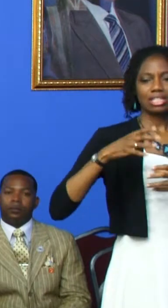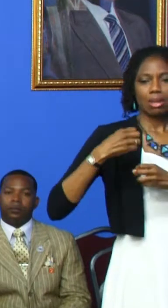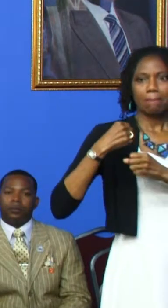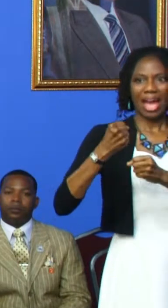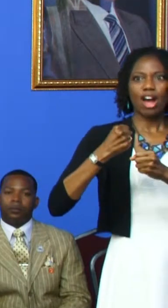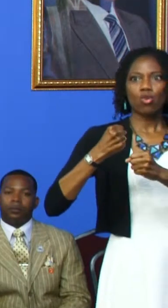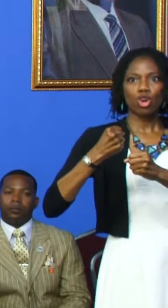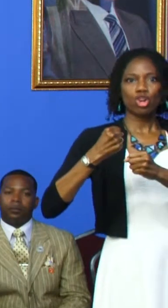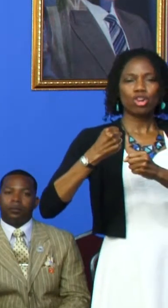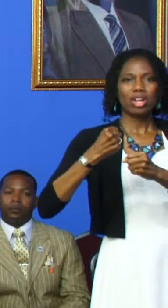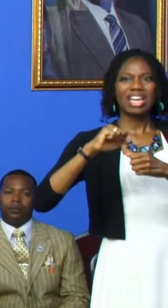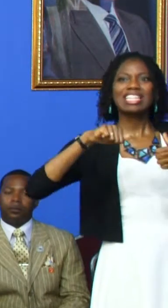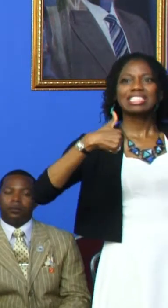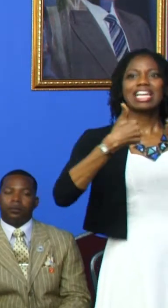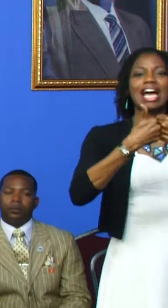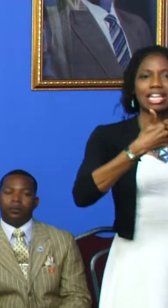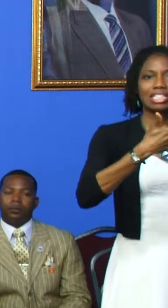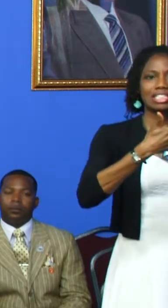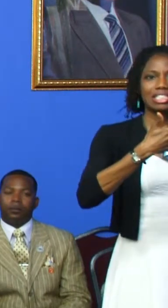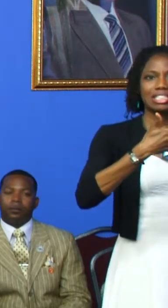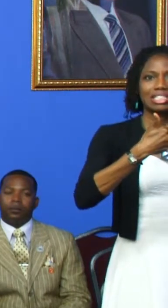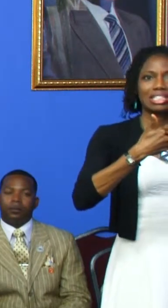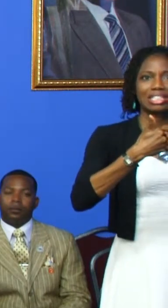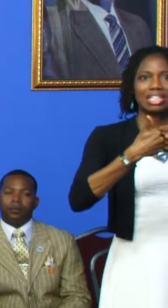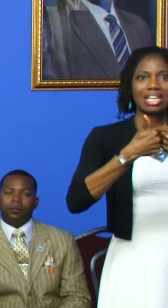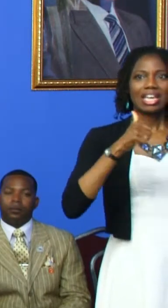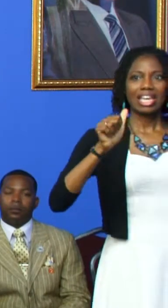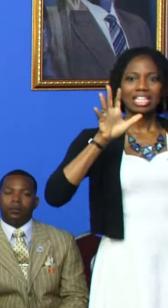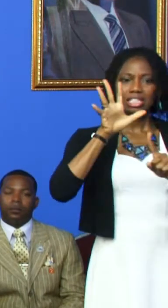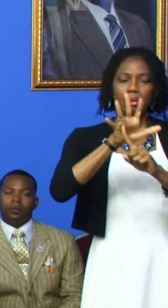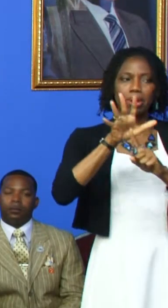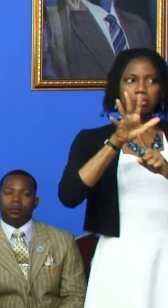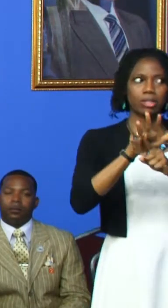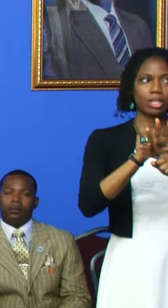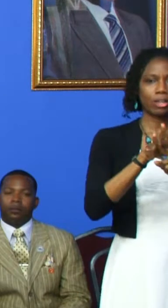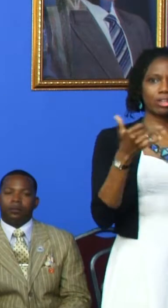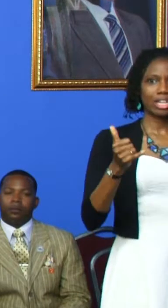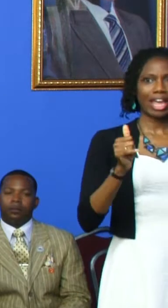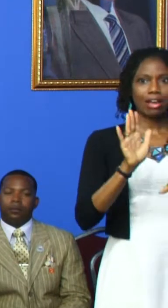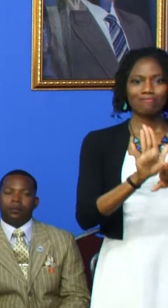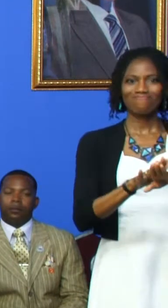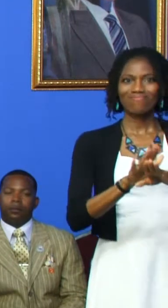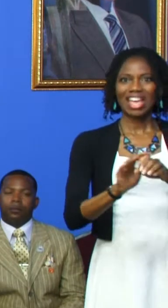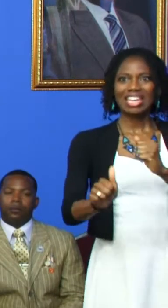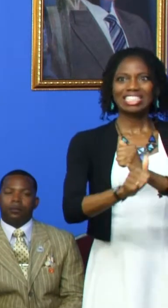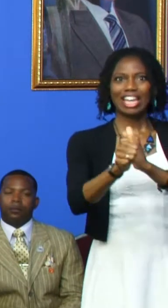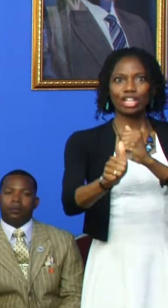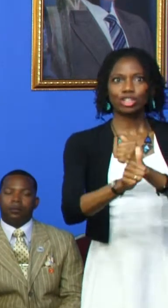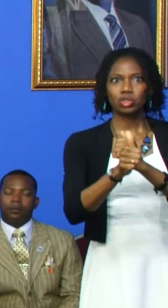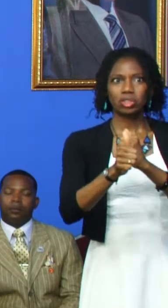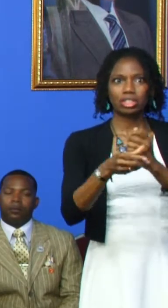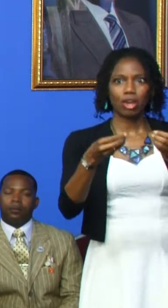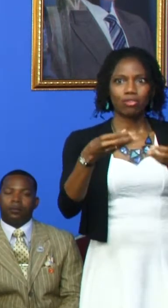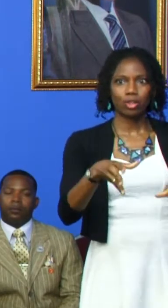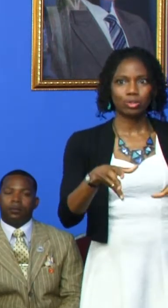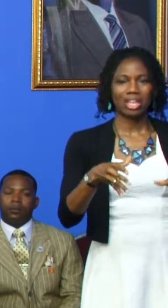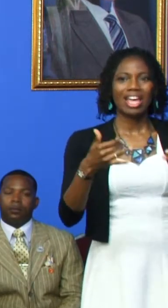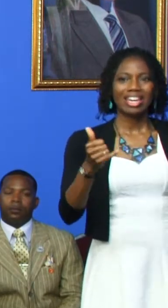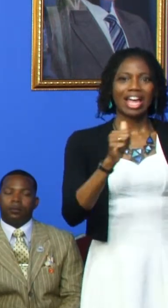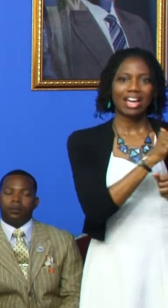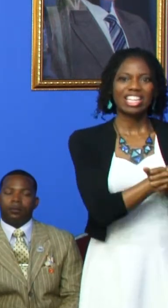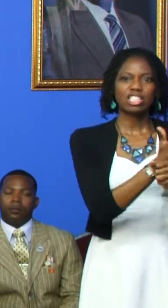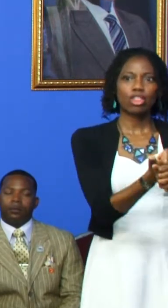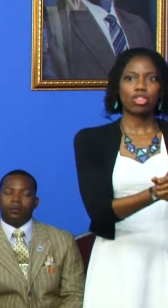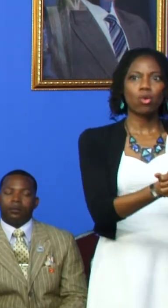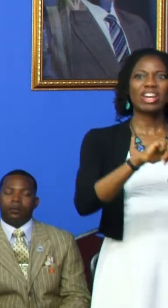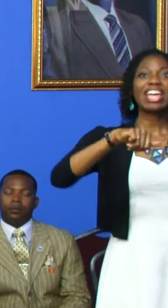is challenged. His popularity is at stake. And his authority is